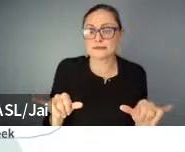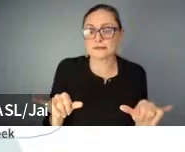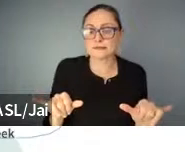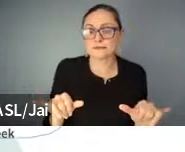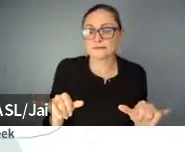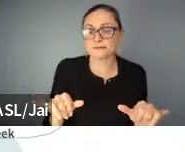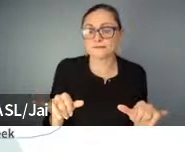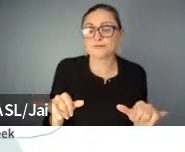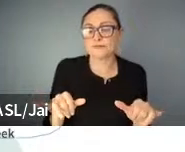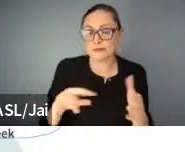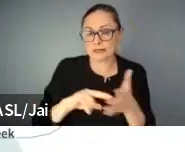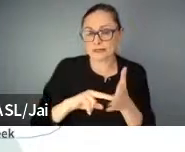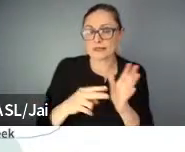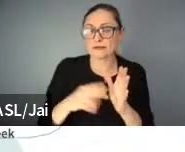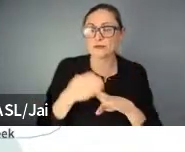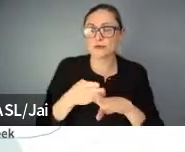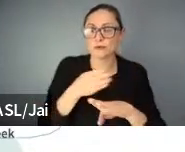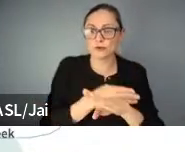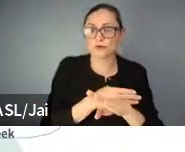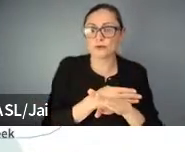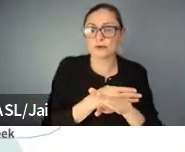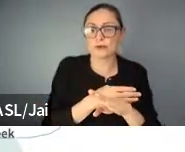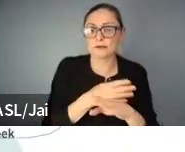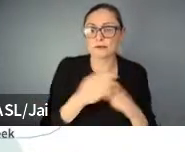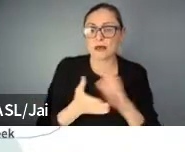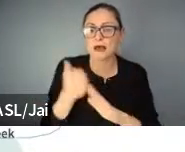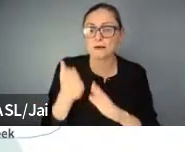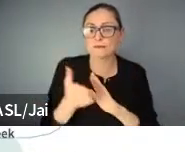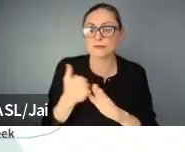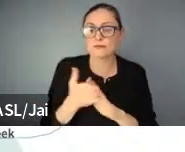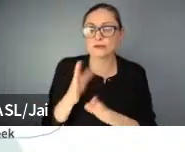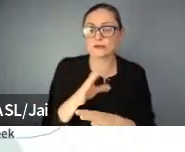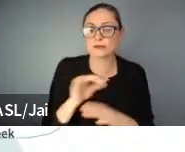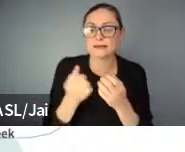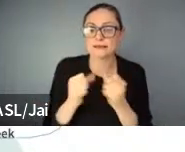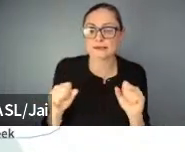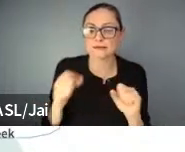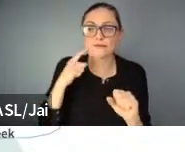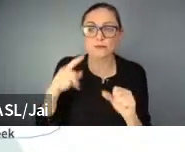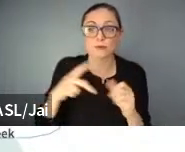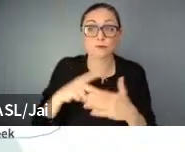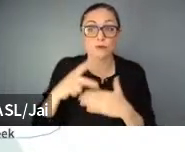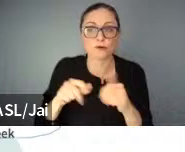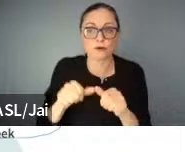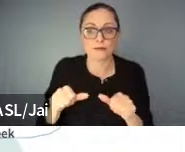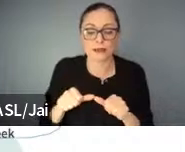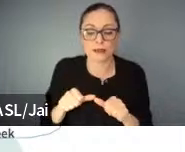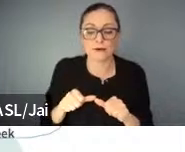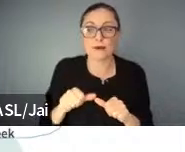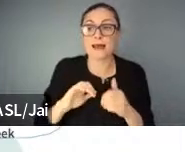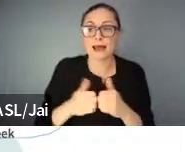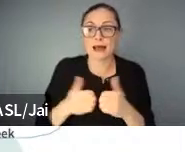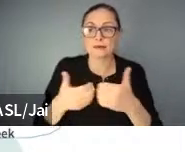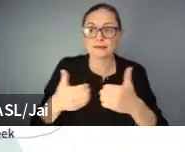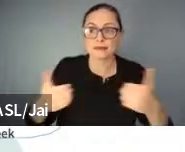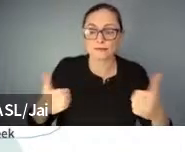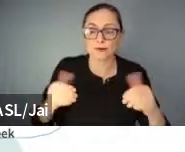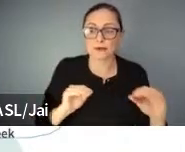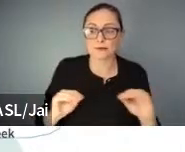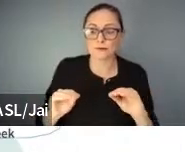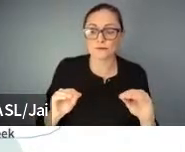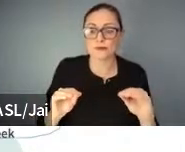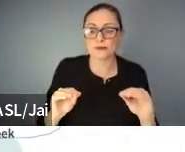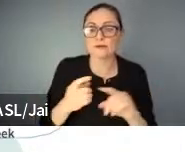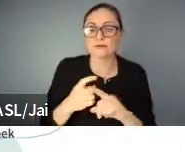to increase the operations and safety for the program area by separating movements between